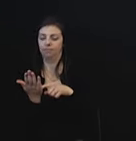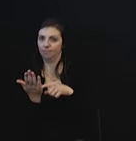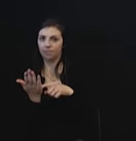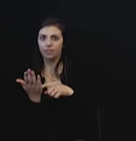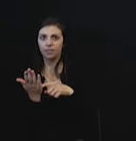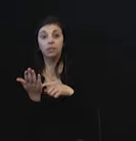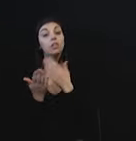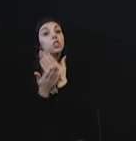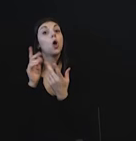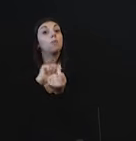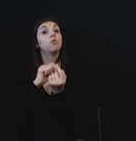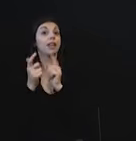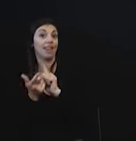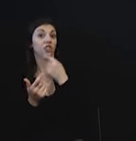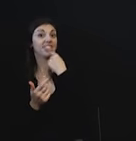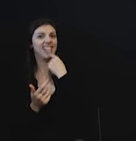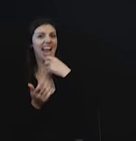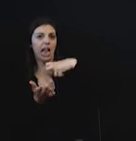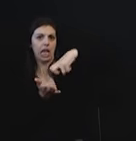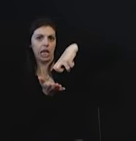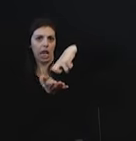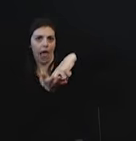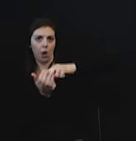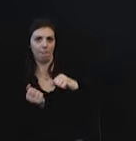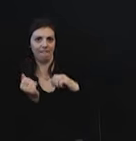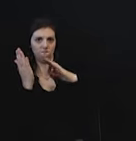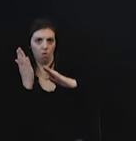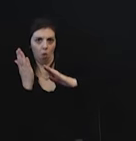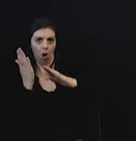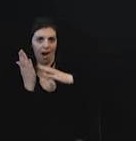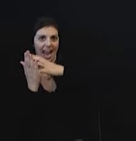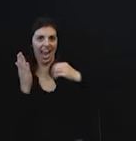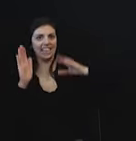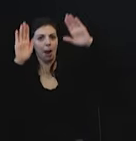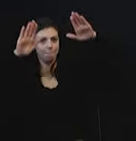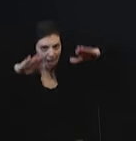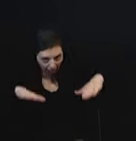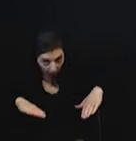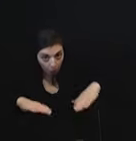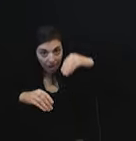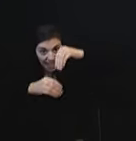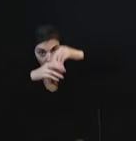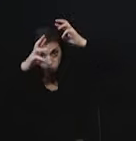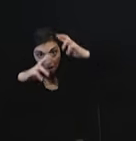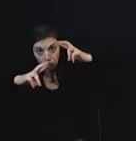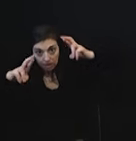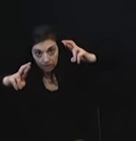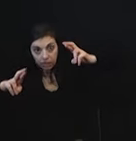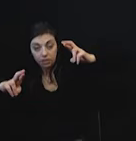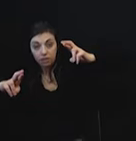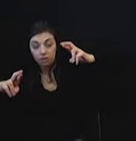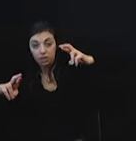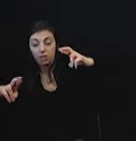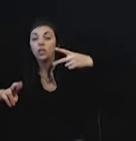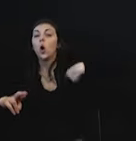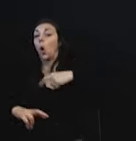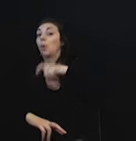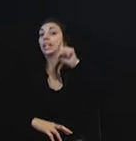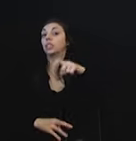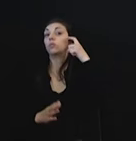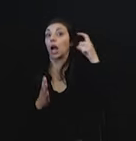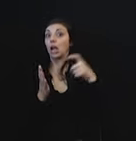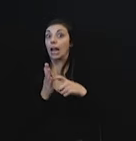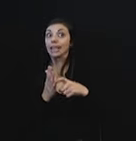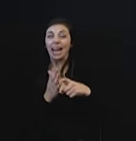Some translations say knelt before and bowed in reverence. For you and I, it's important to recognize that demons